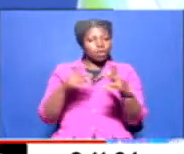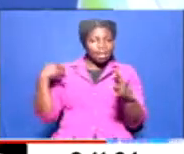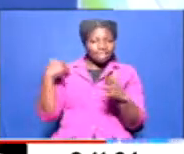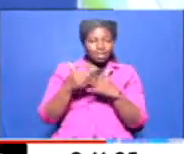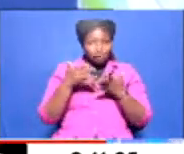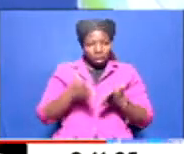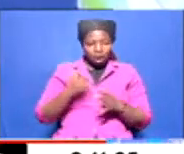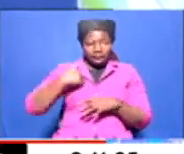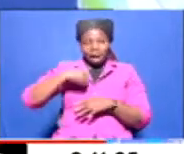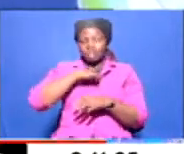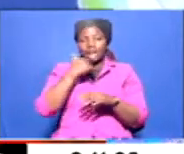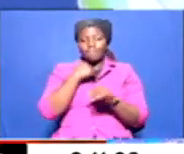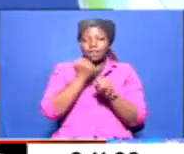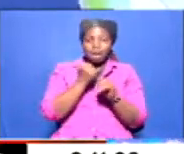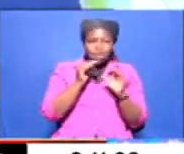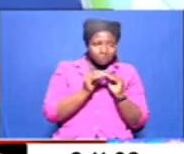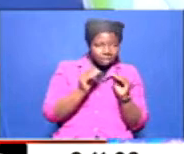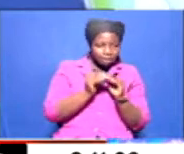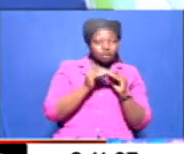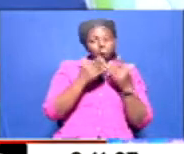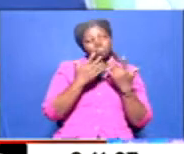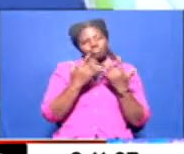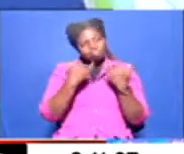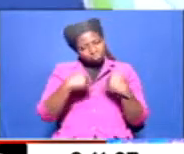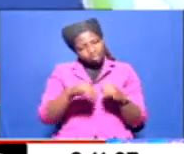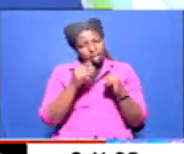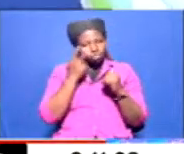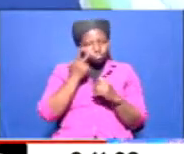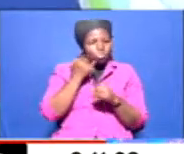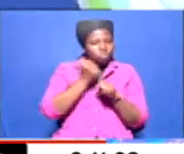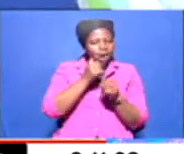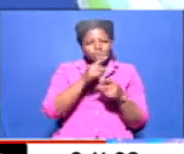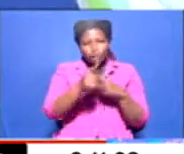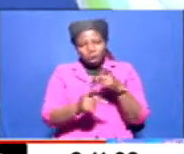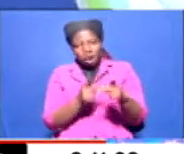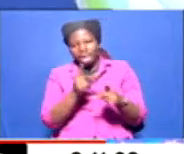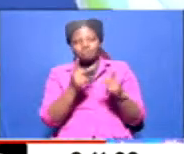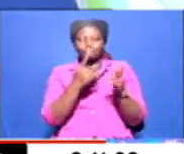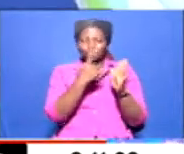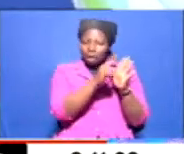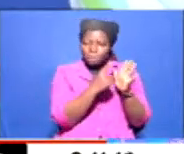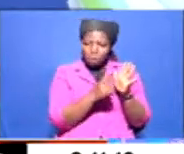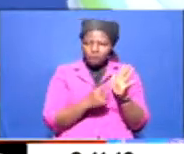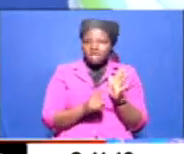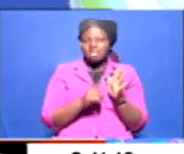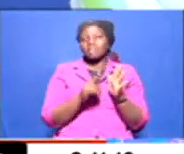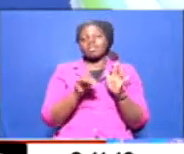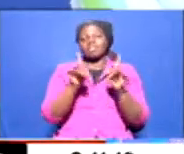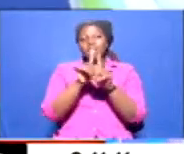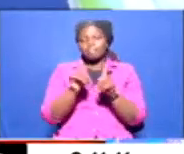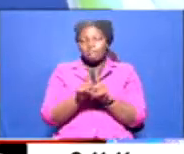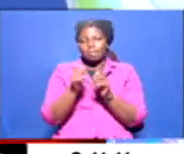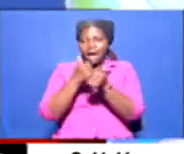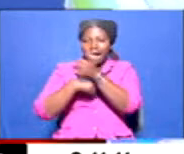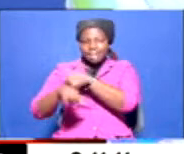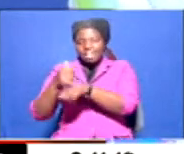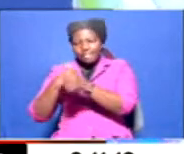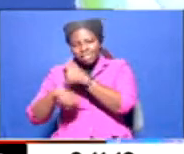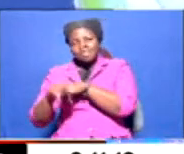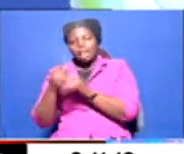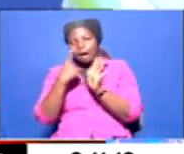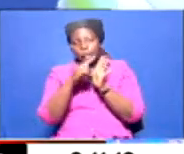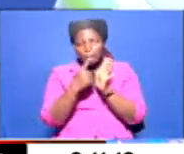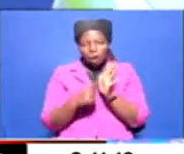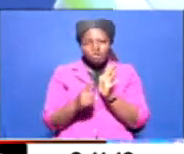the checkboxes, ticking them along the activities, and we are very happy as